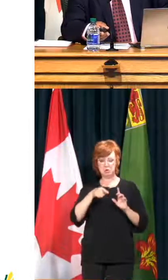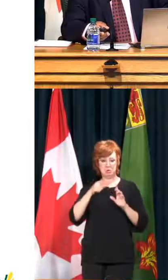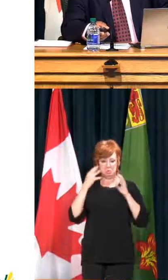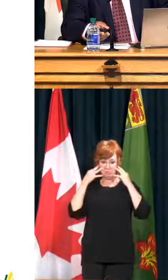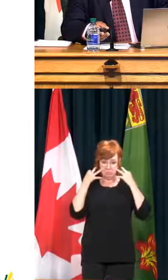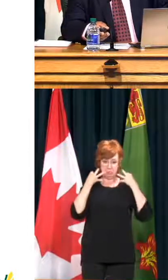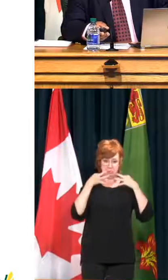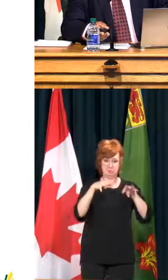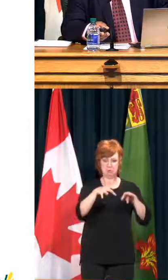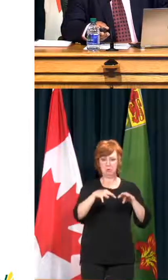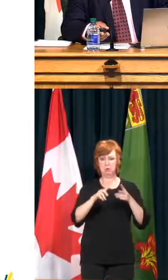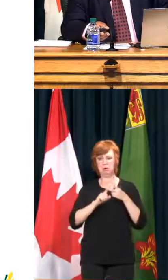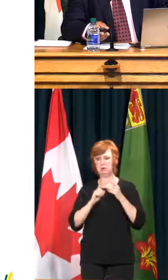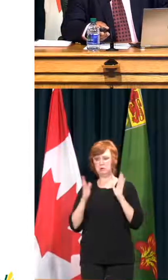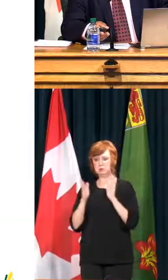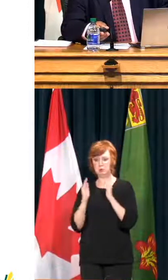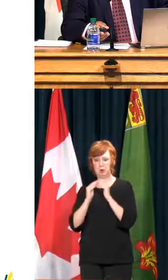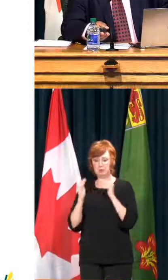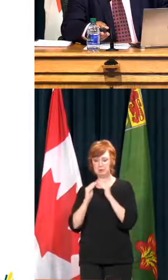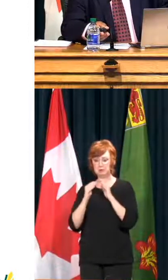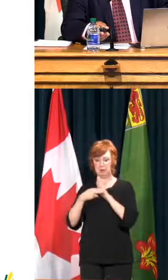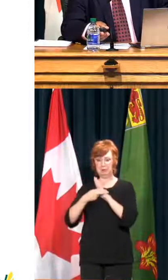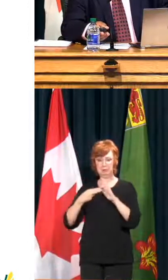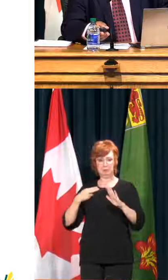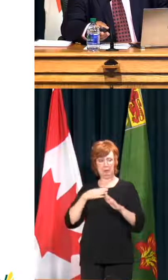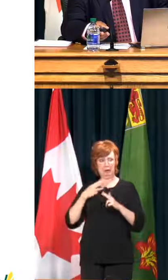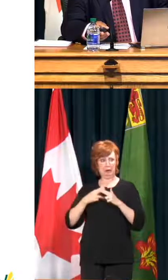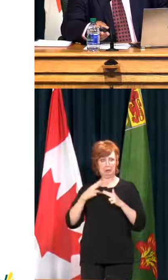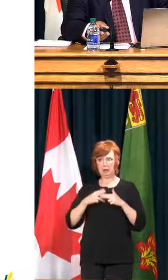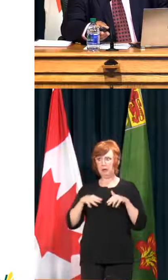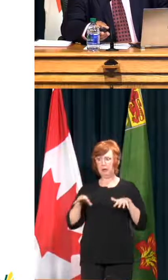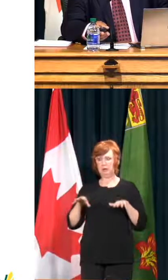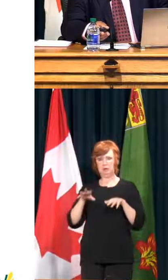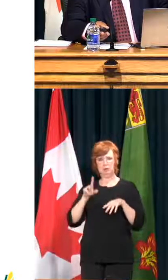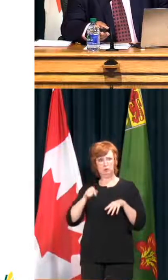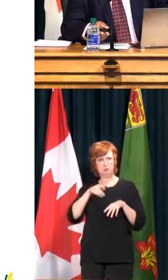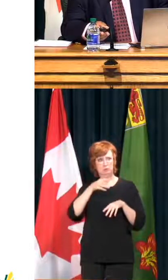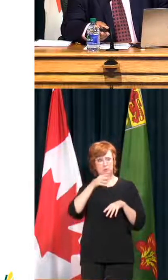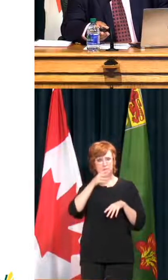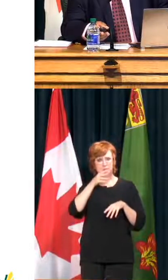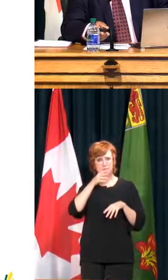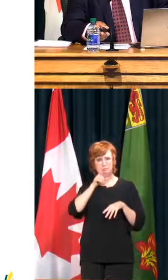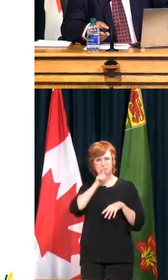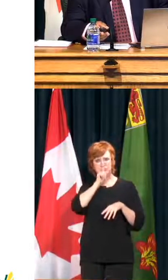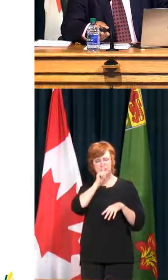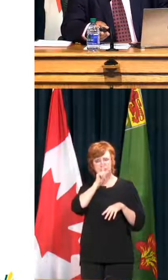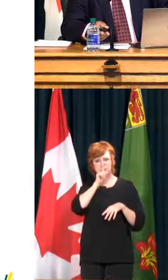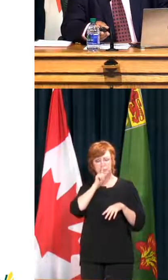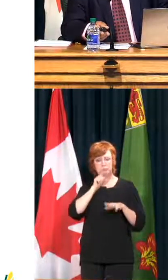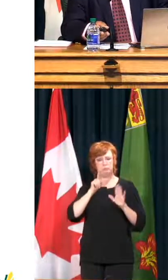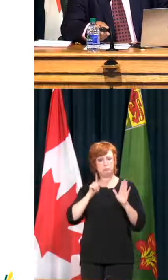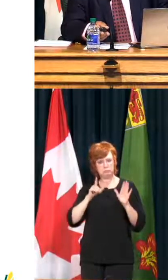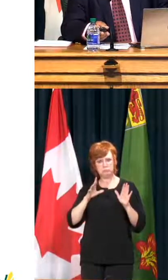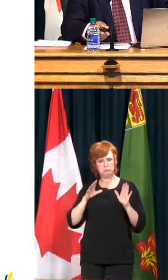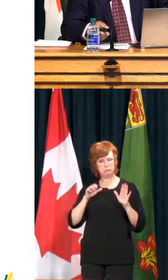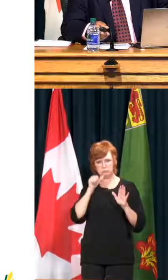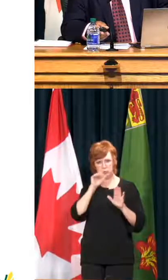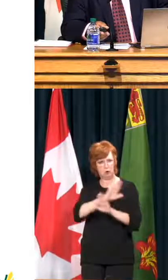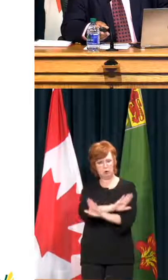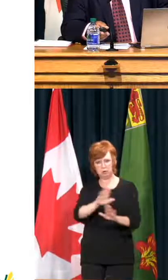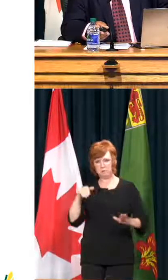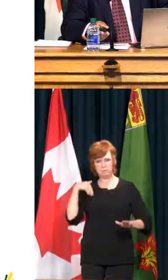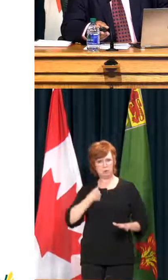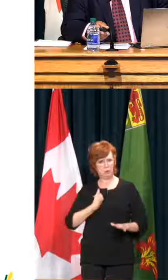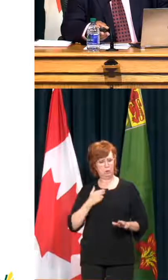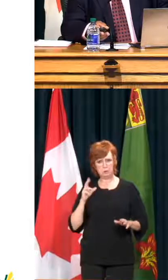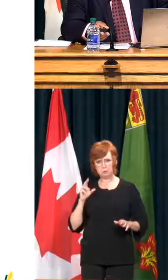an outbreak. I think COVID is nobody's fault, and it will happen to many of us, and as we're out and about, and all we need to do is